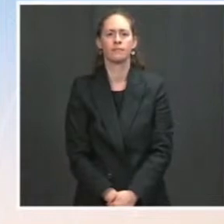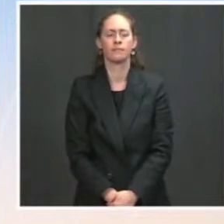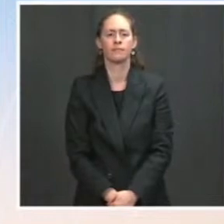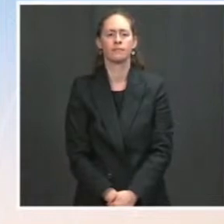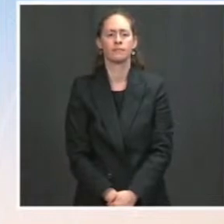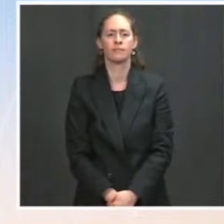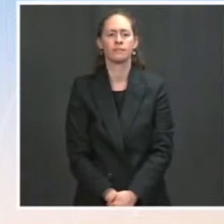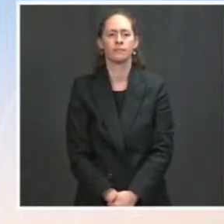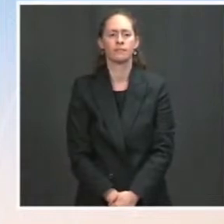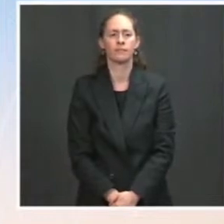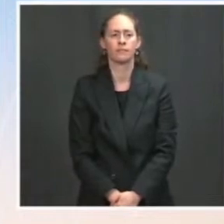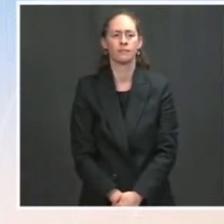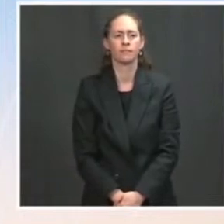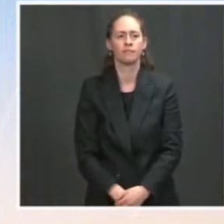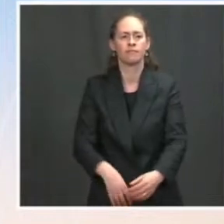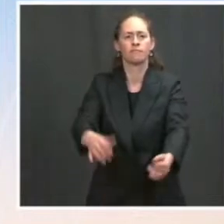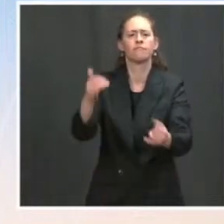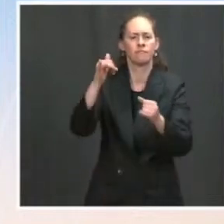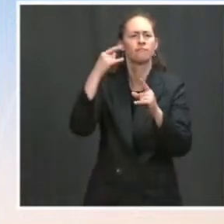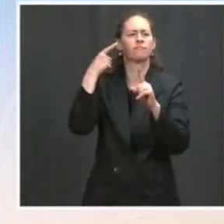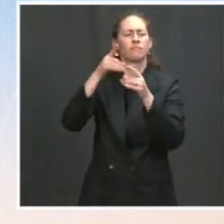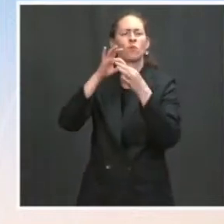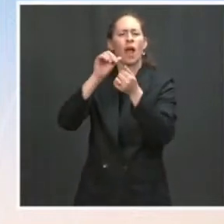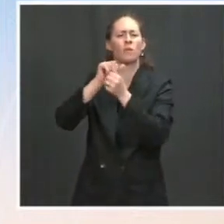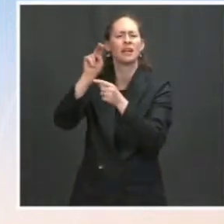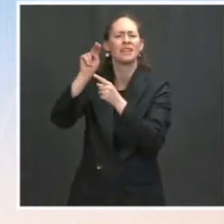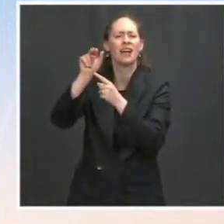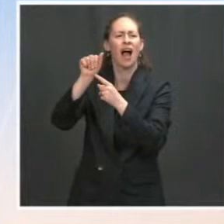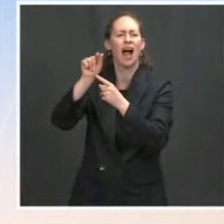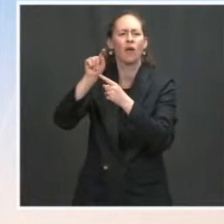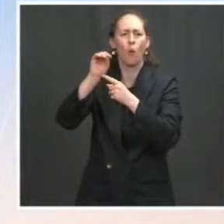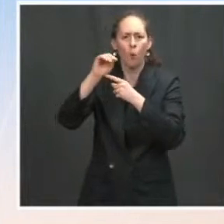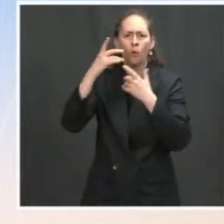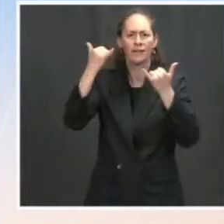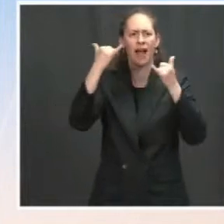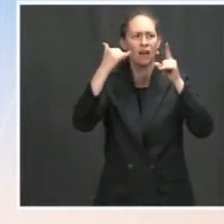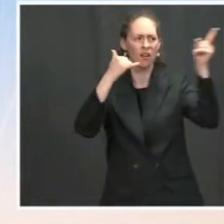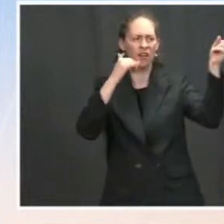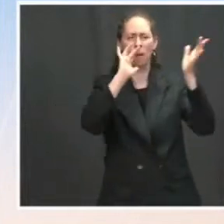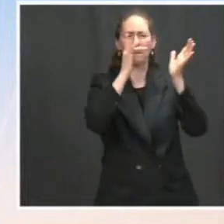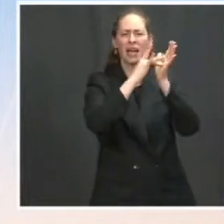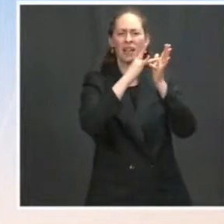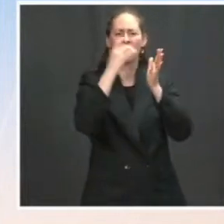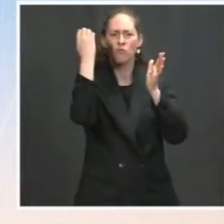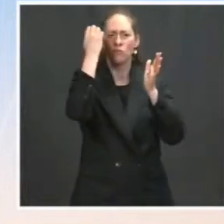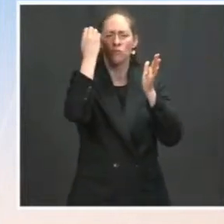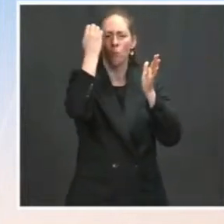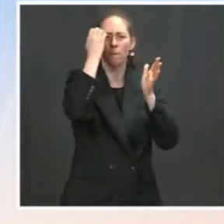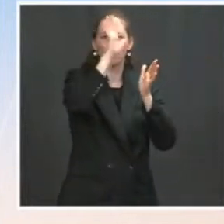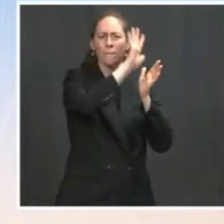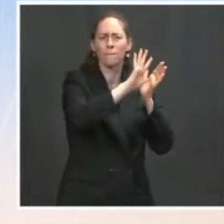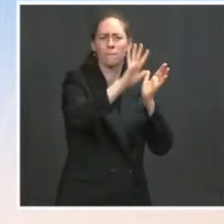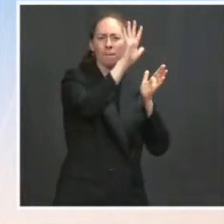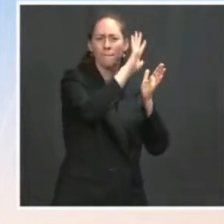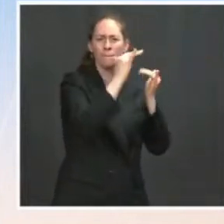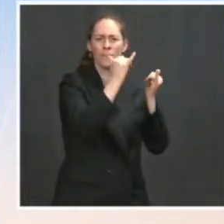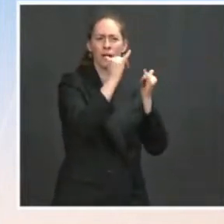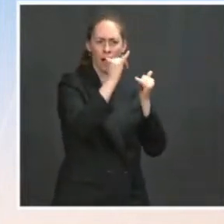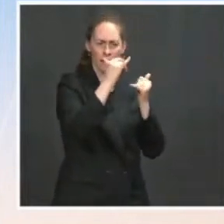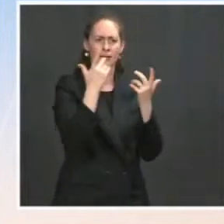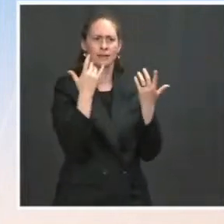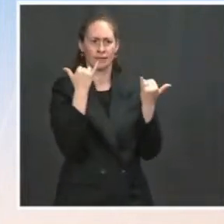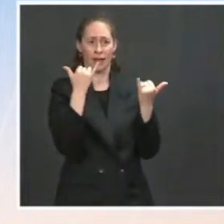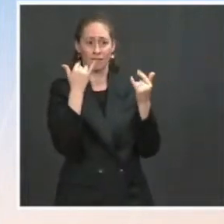the Central and Eastern Europe was supposed to be U.S. missile defense site in Poland. The project